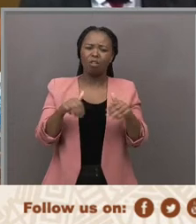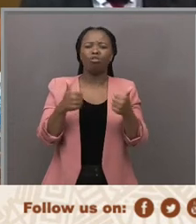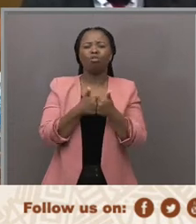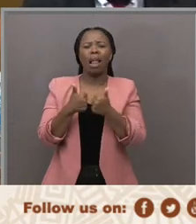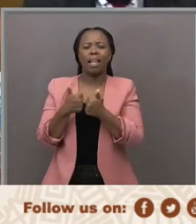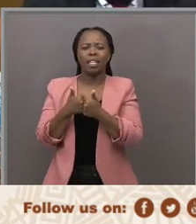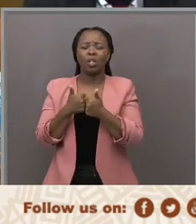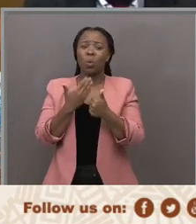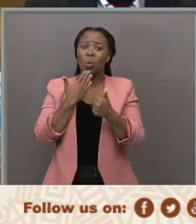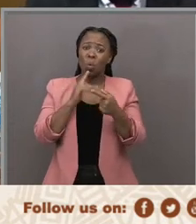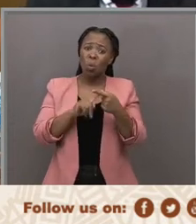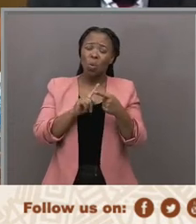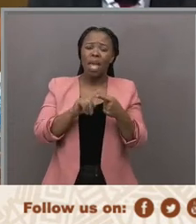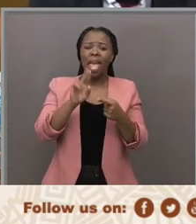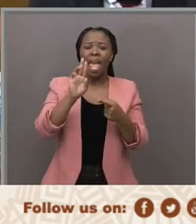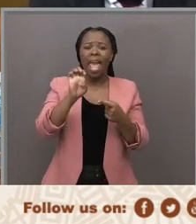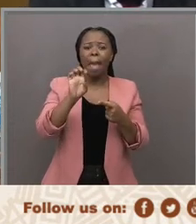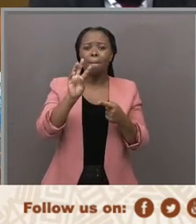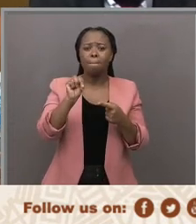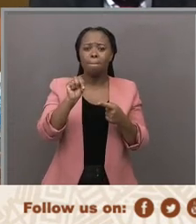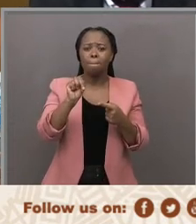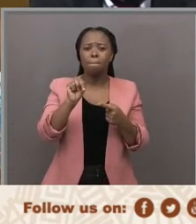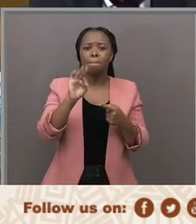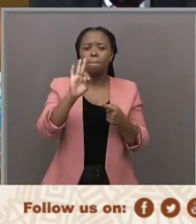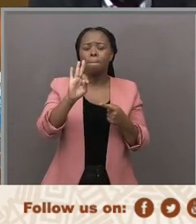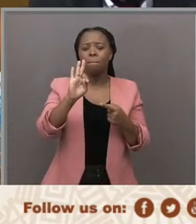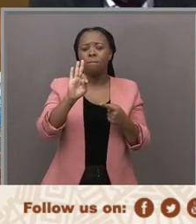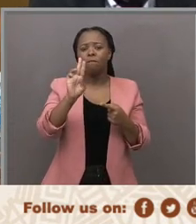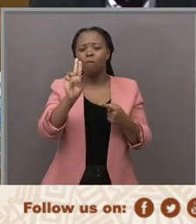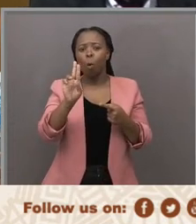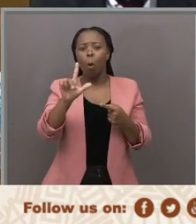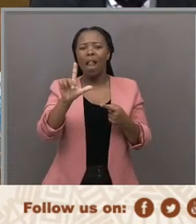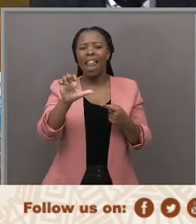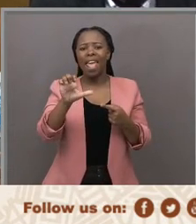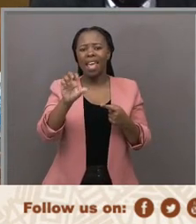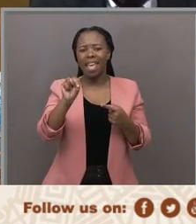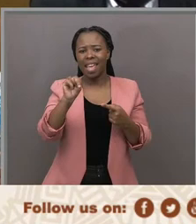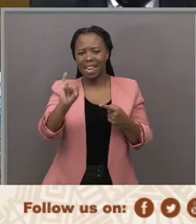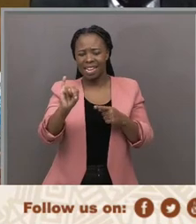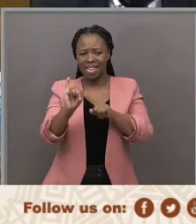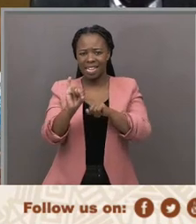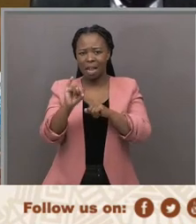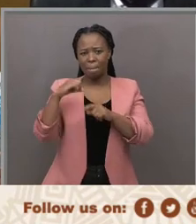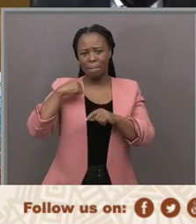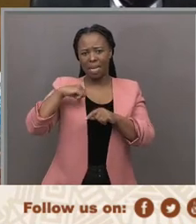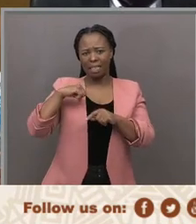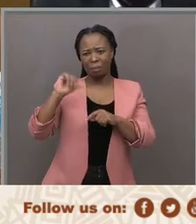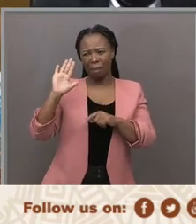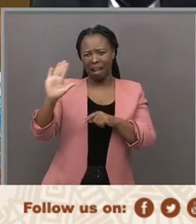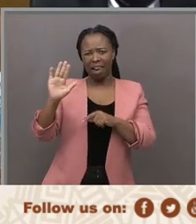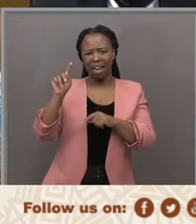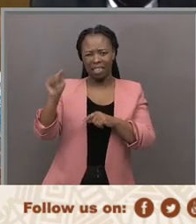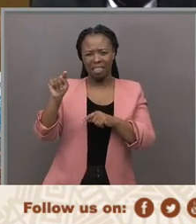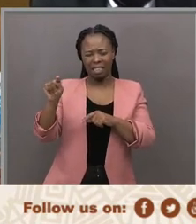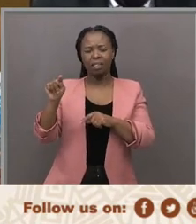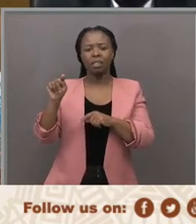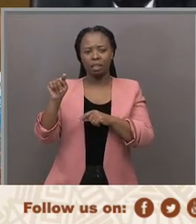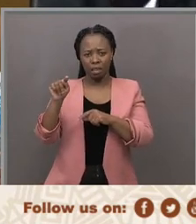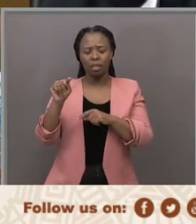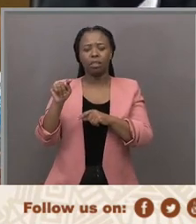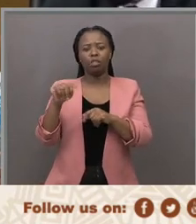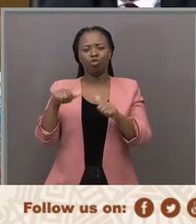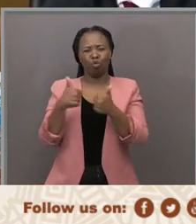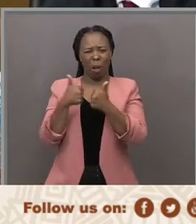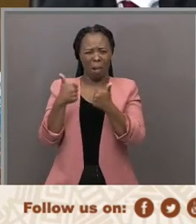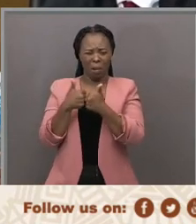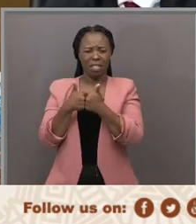Emfuleni Local Municipality. And Emfuleni Local Municipality reached a stage where it is not able